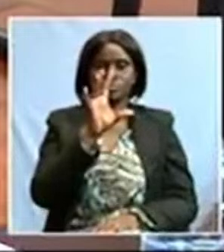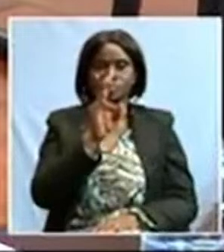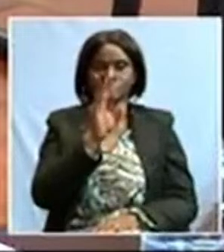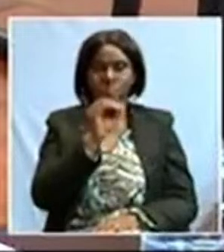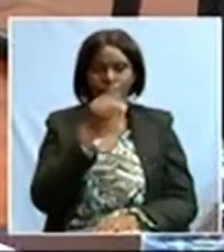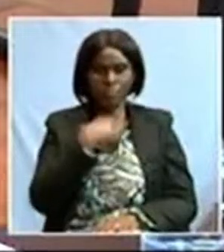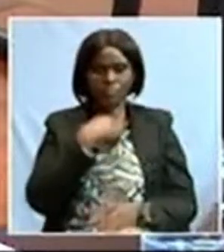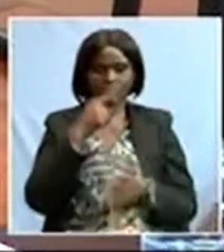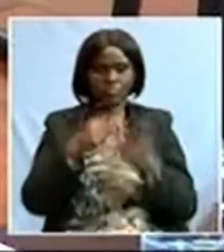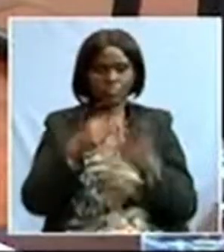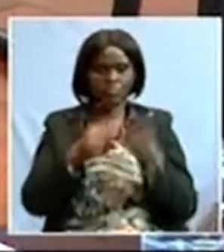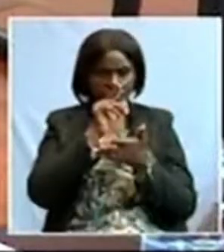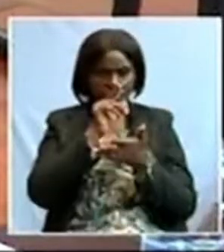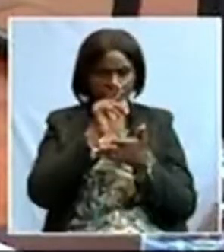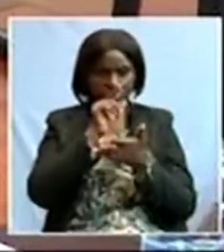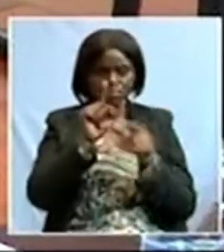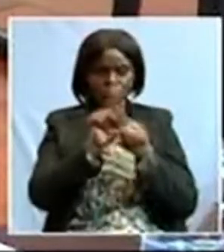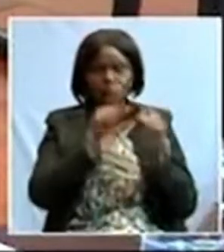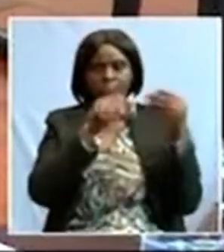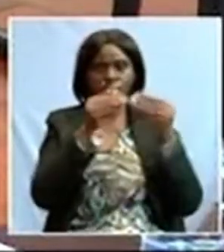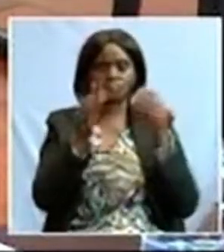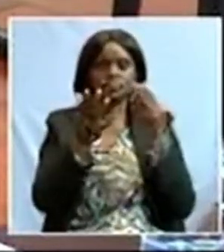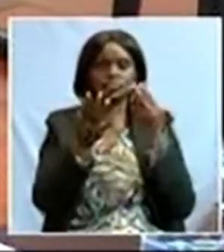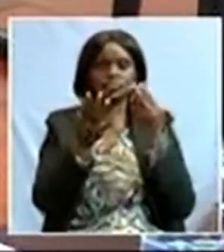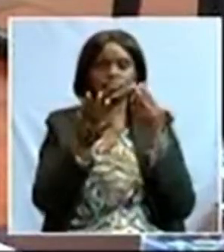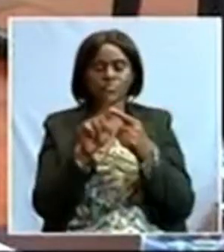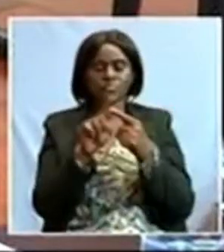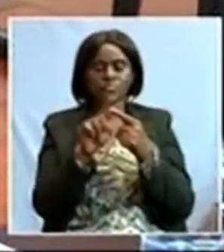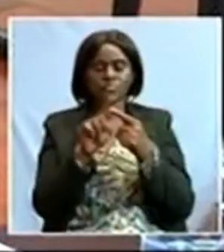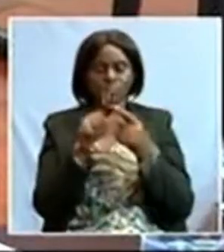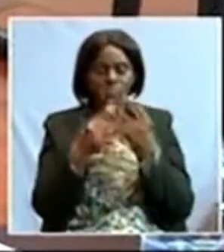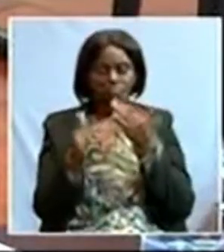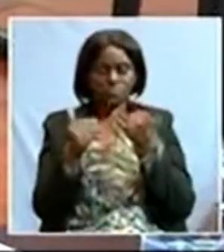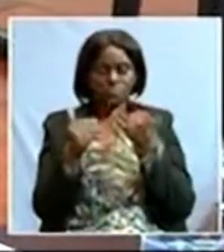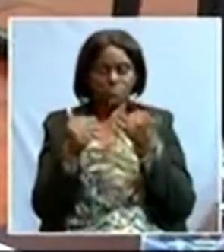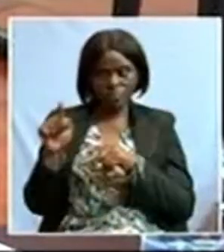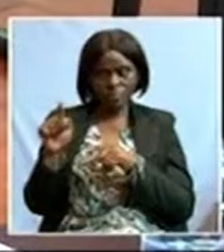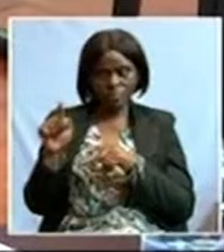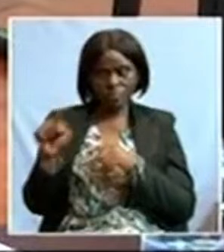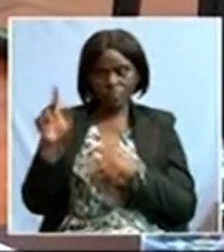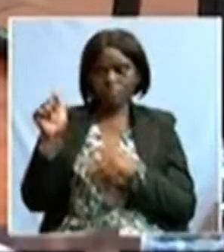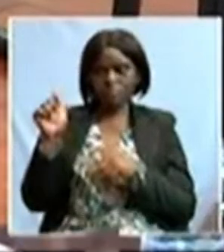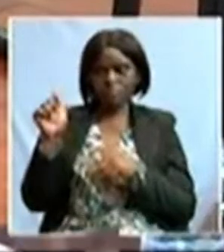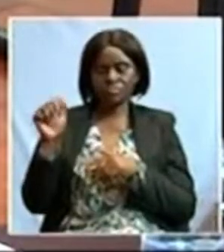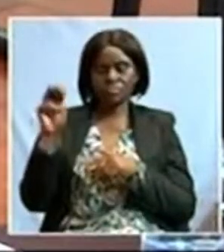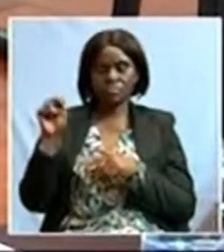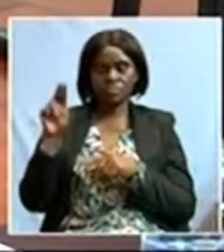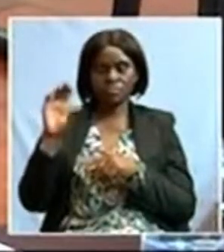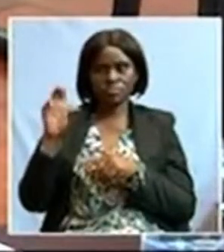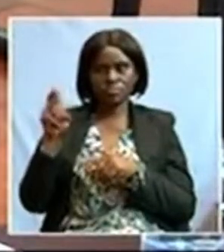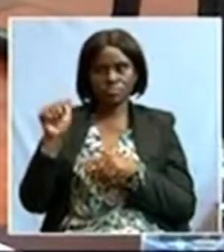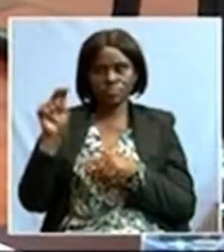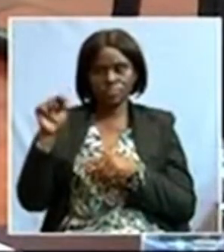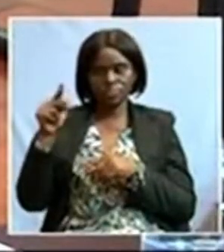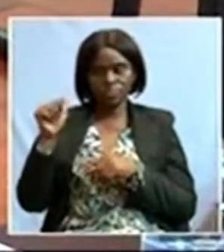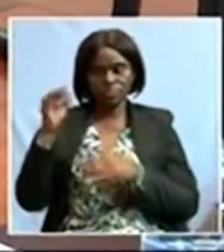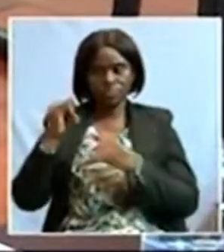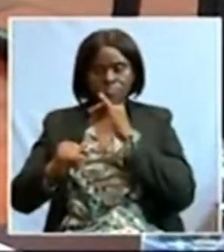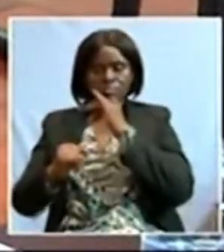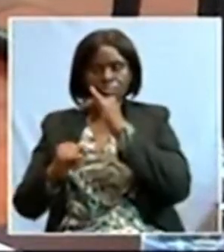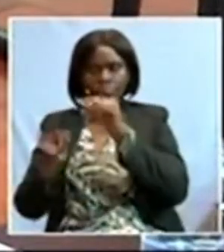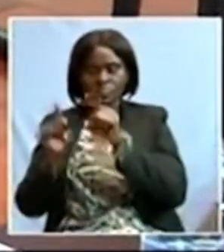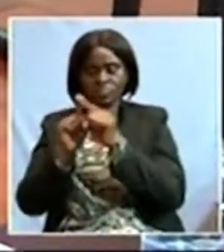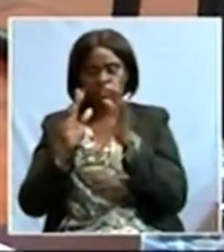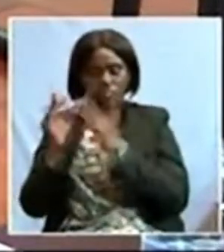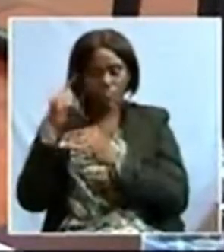43,670 has been collected as market fees. However, Chair, Kamchanga Market is not yet complete and it is